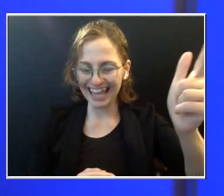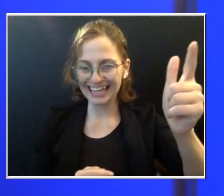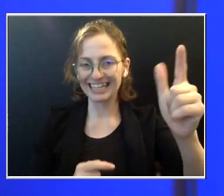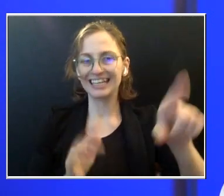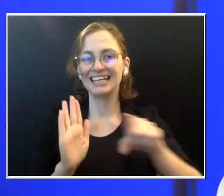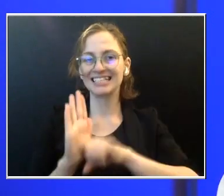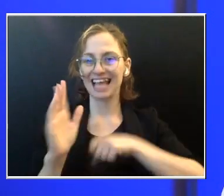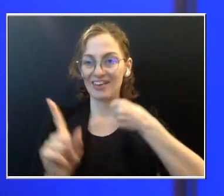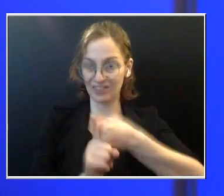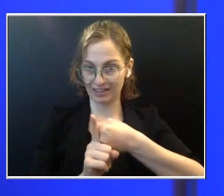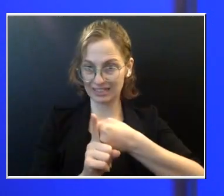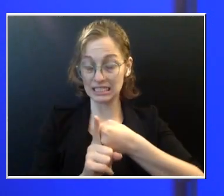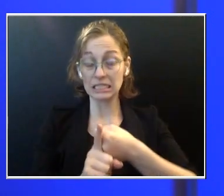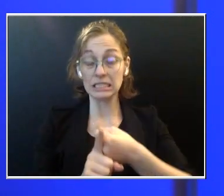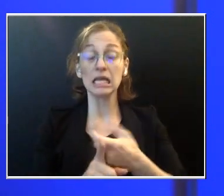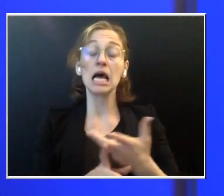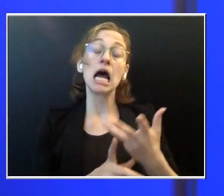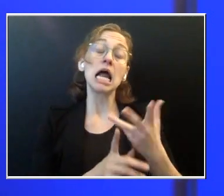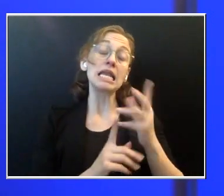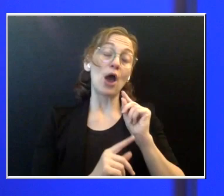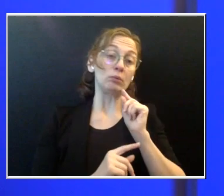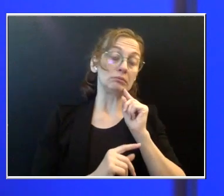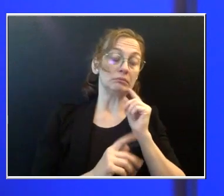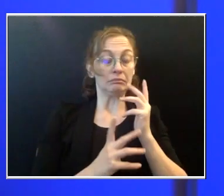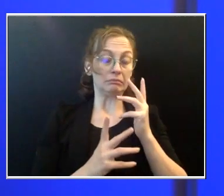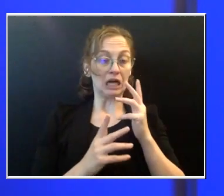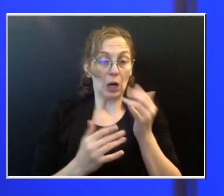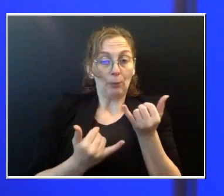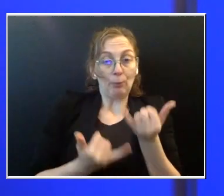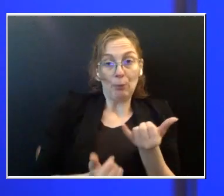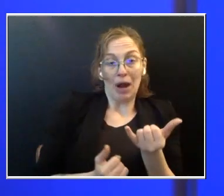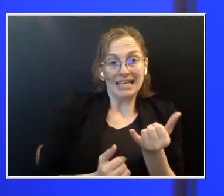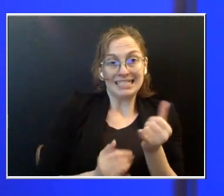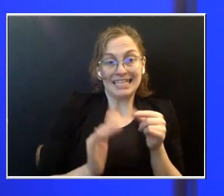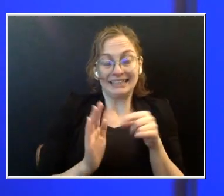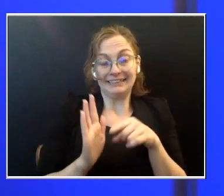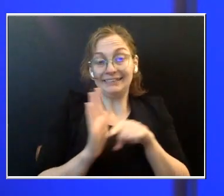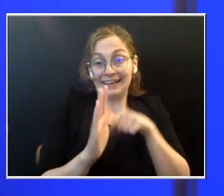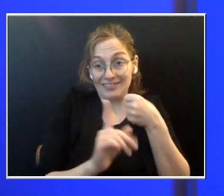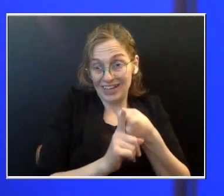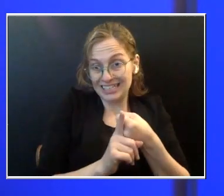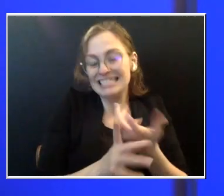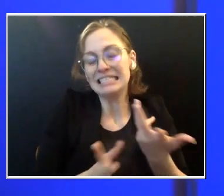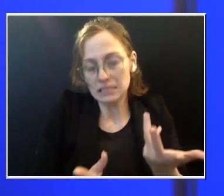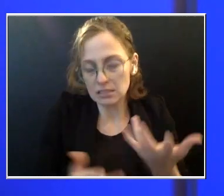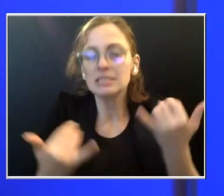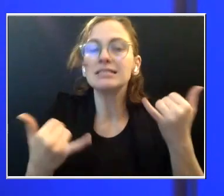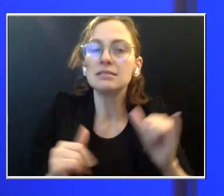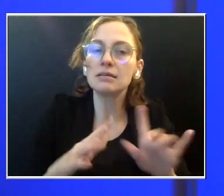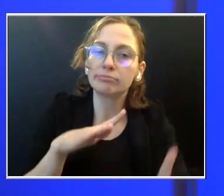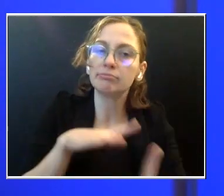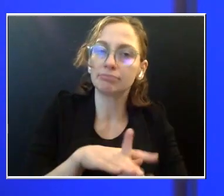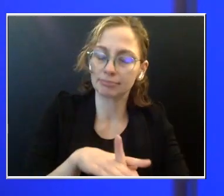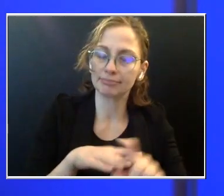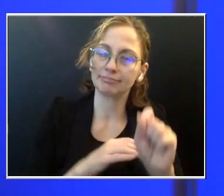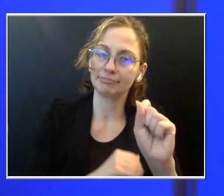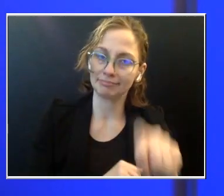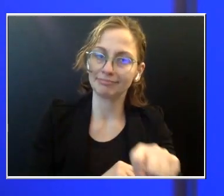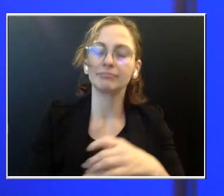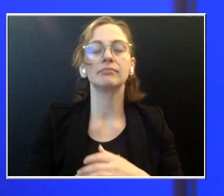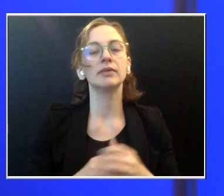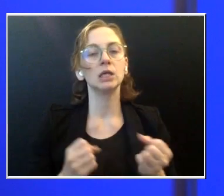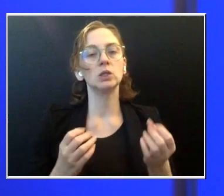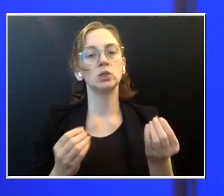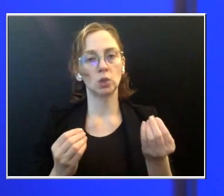the likelihood of severe late tissue complications, at least in theory. So this regimen that I used in Claudia's case was developed by the University